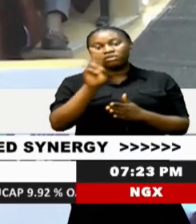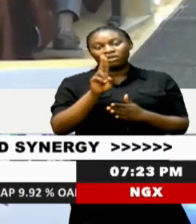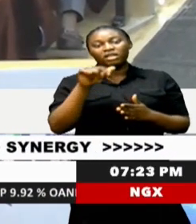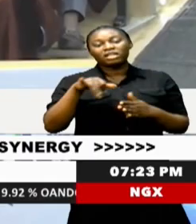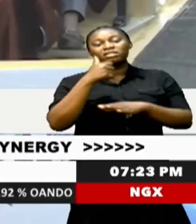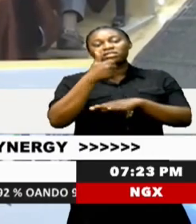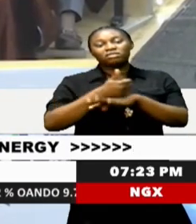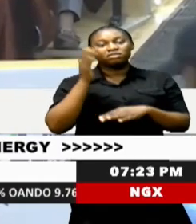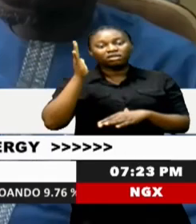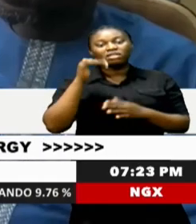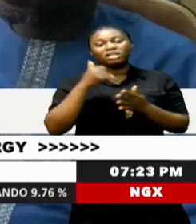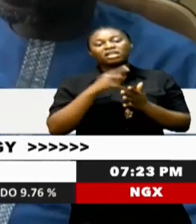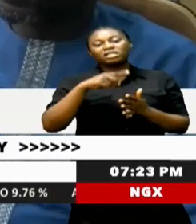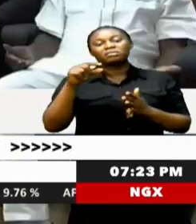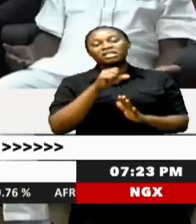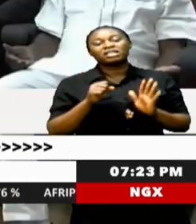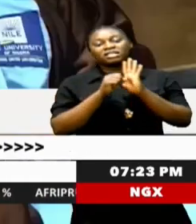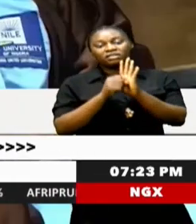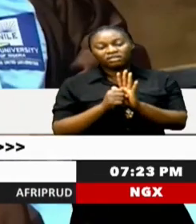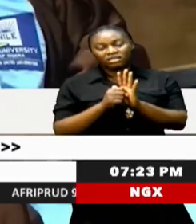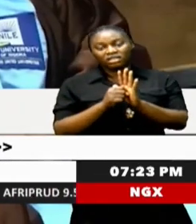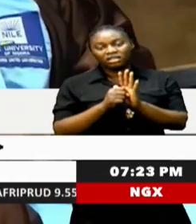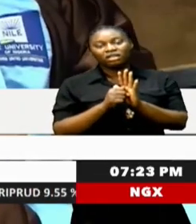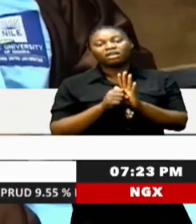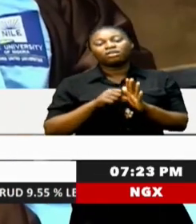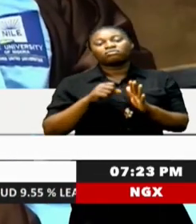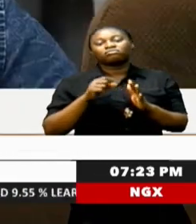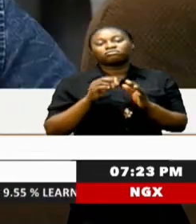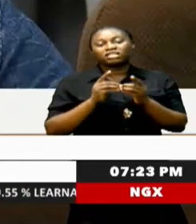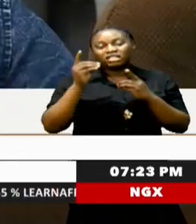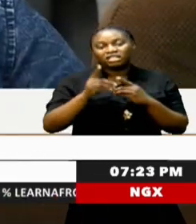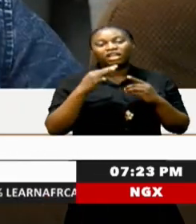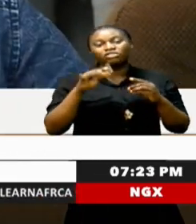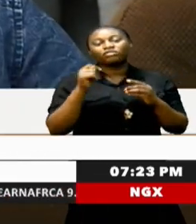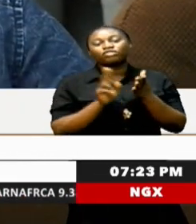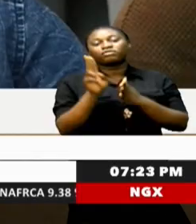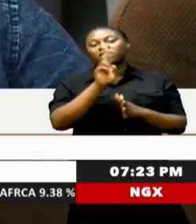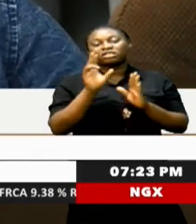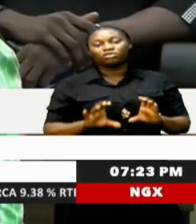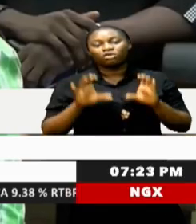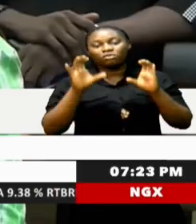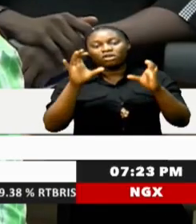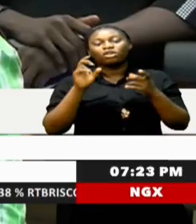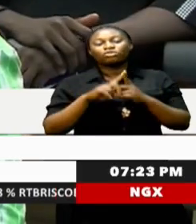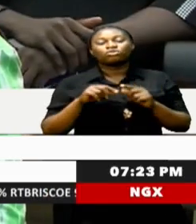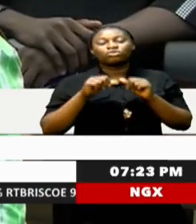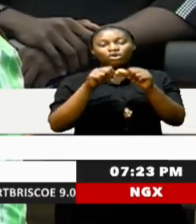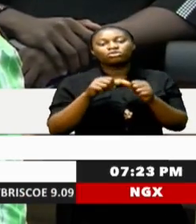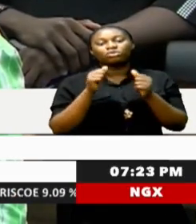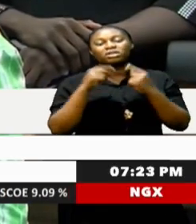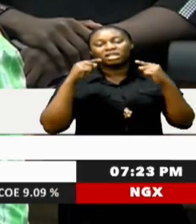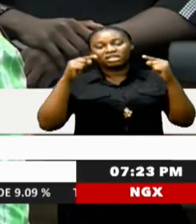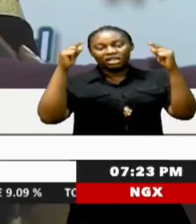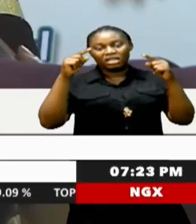inaugural lecture marks a significant milestone in the university's commitment to foster academic excellence and